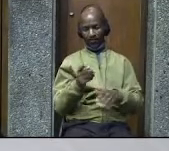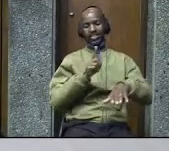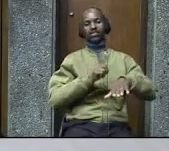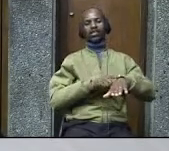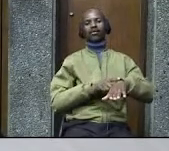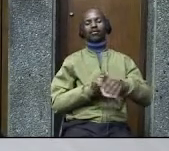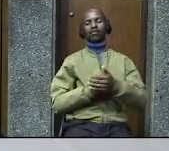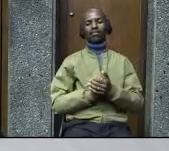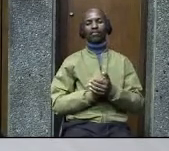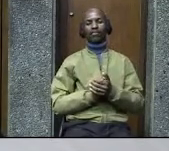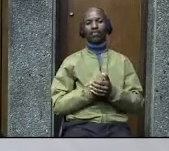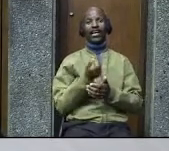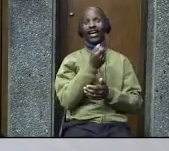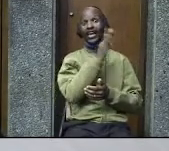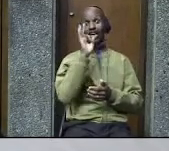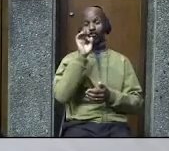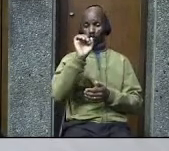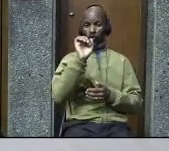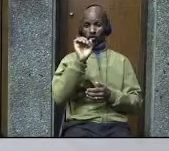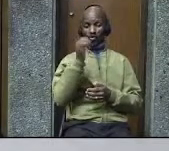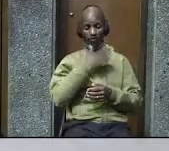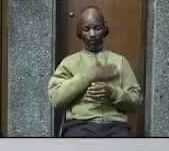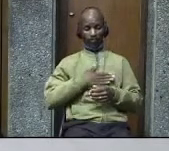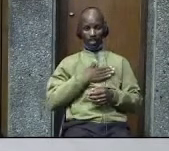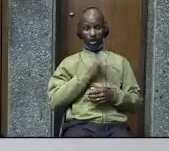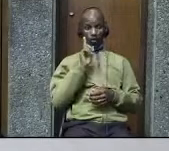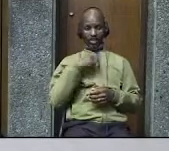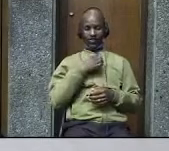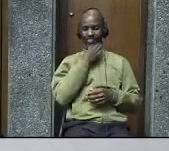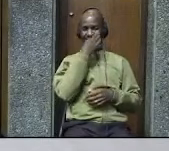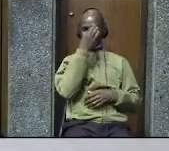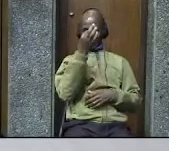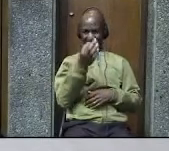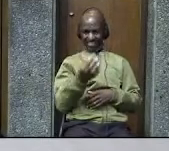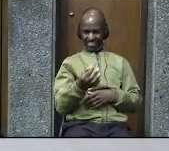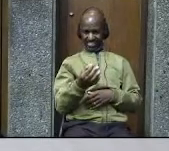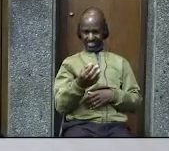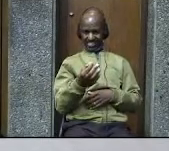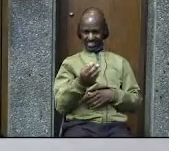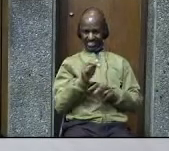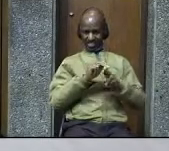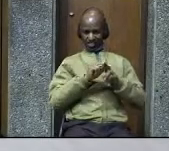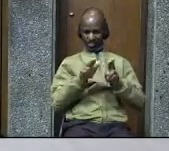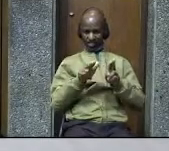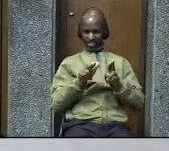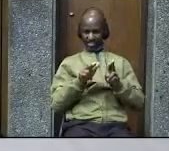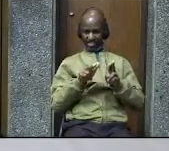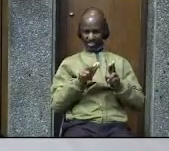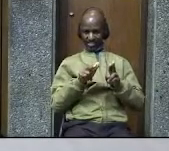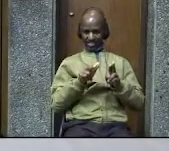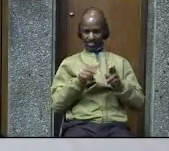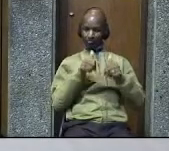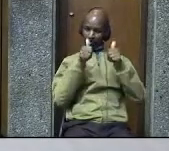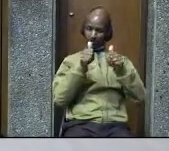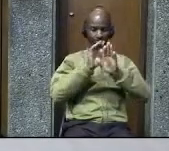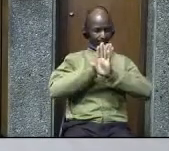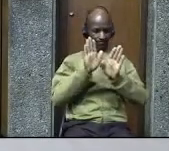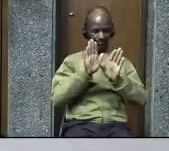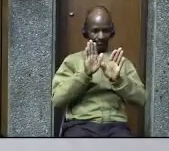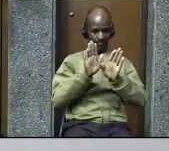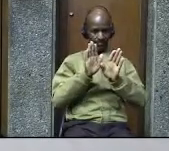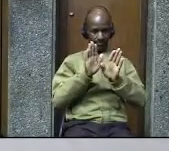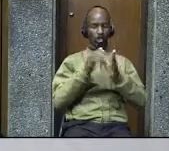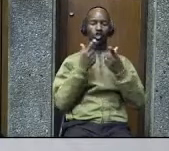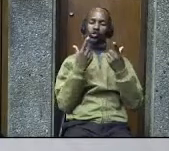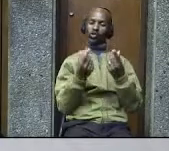chance if you feel that what you were saying is not yet crafted well